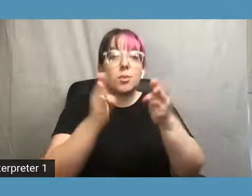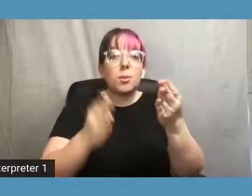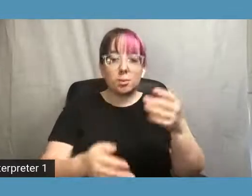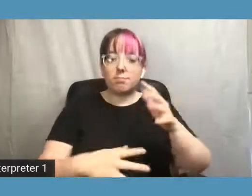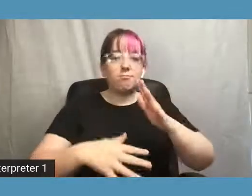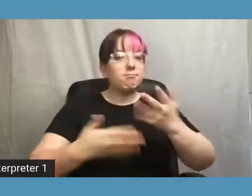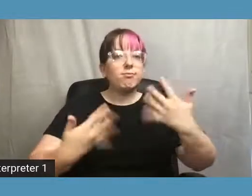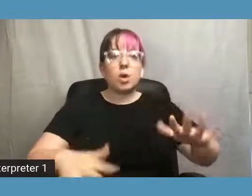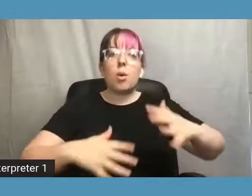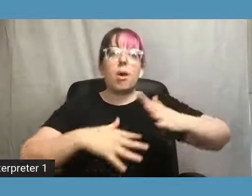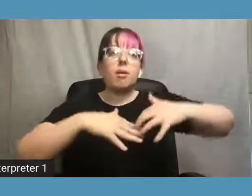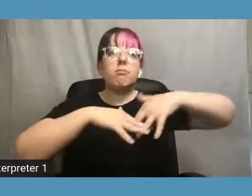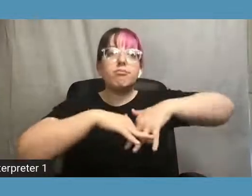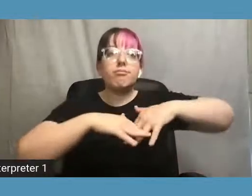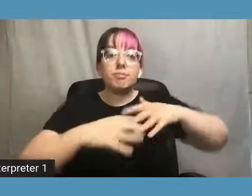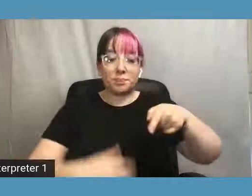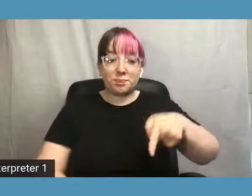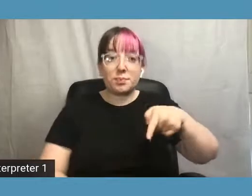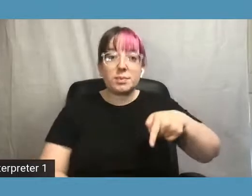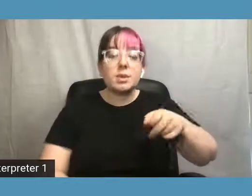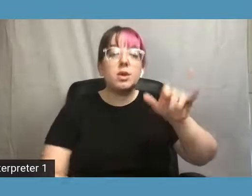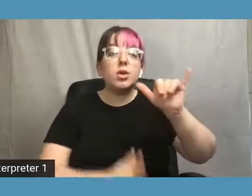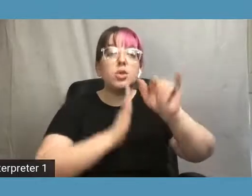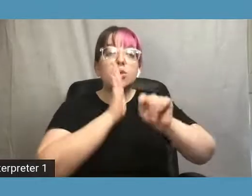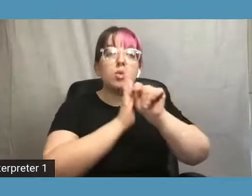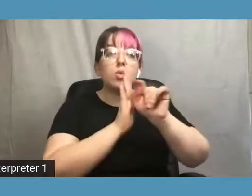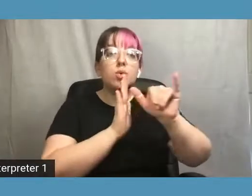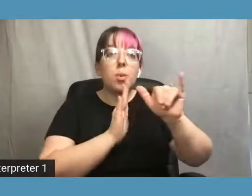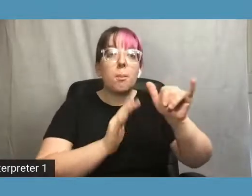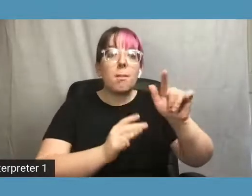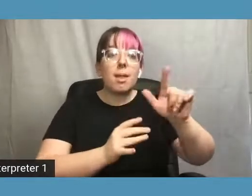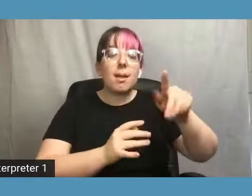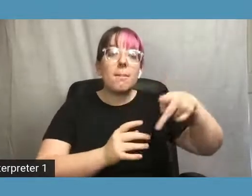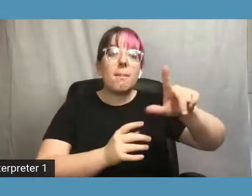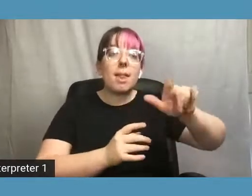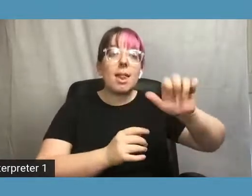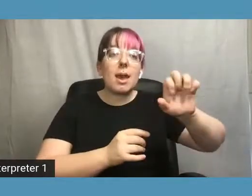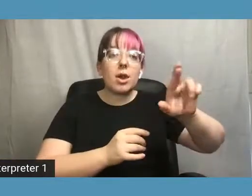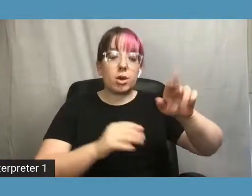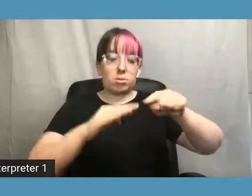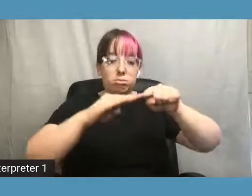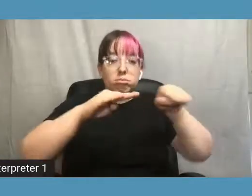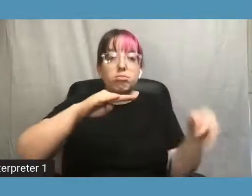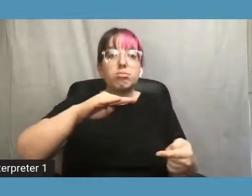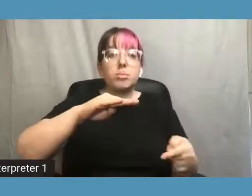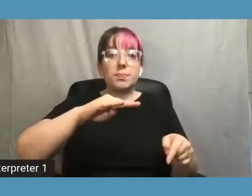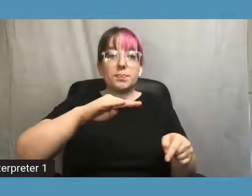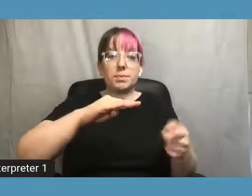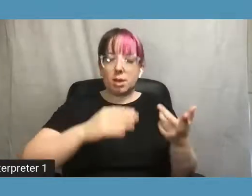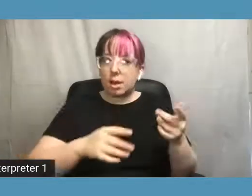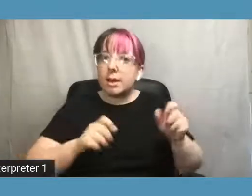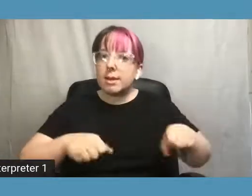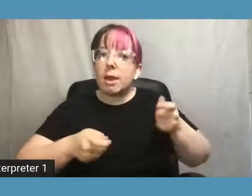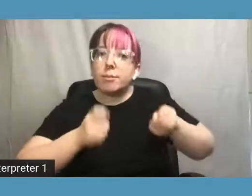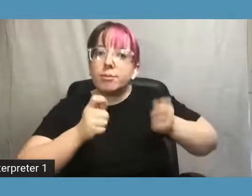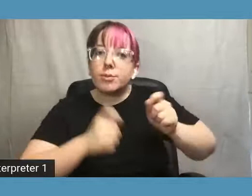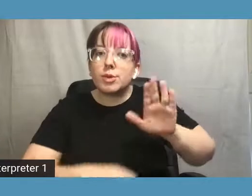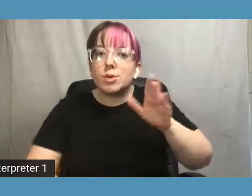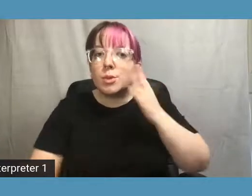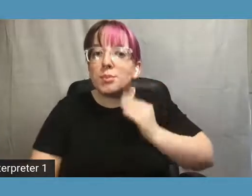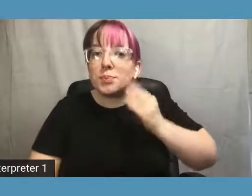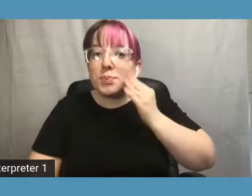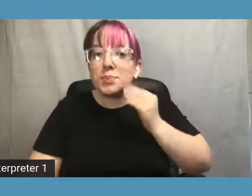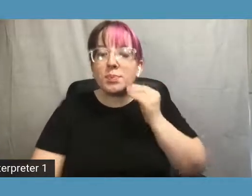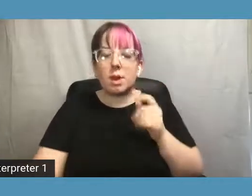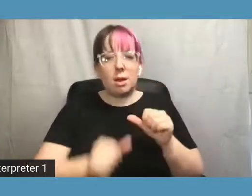in a box just below the YouTube player on our website with controls to adjust your experience. The best way to continuously